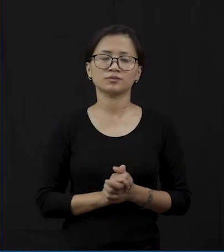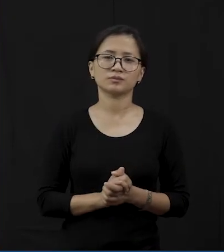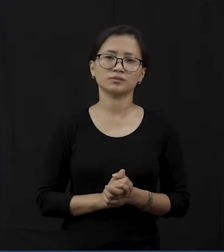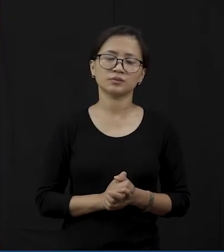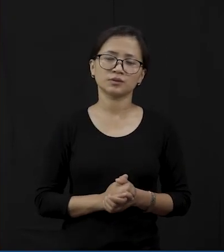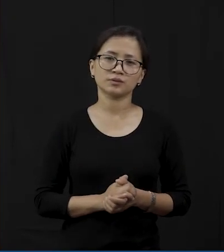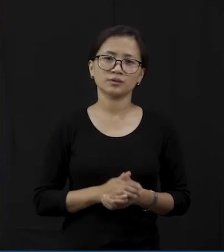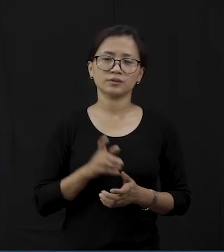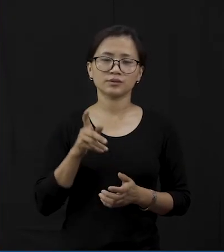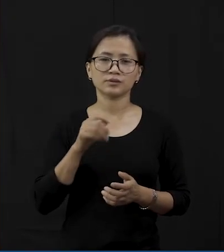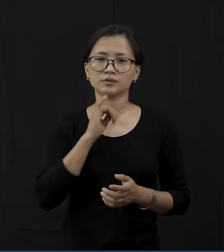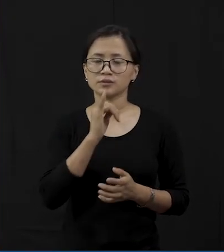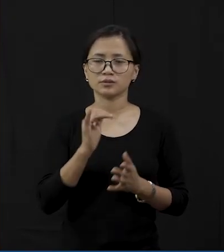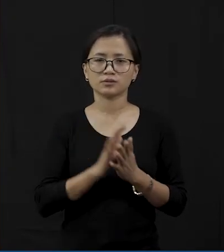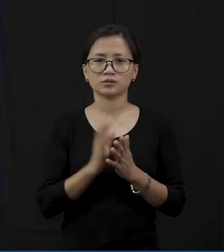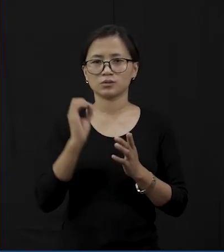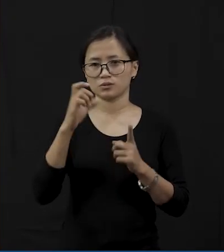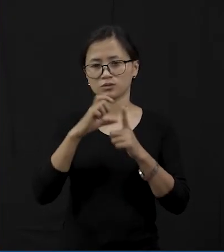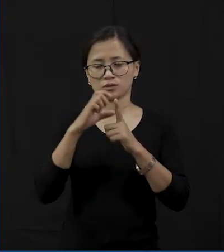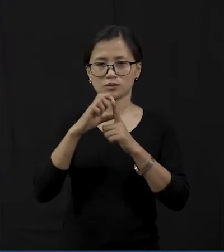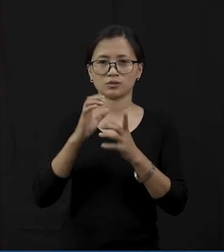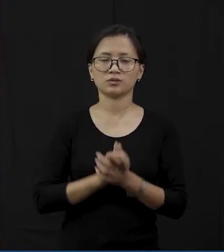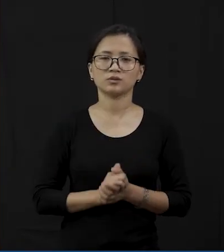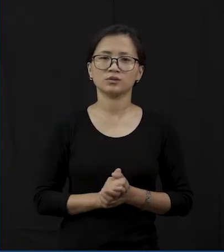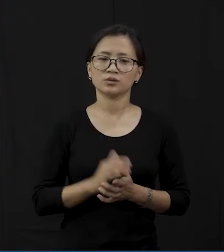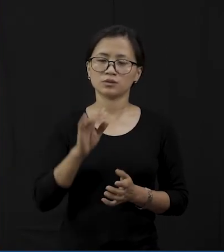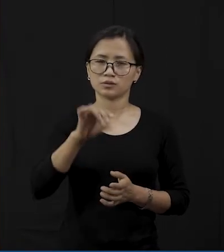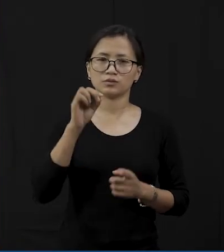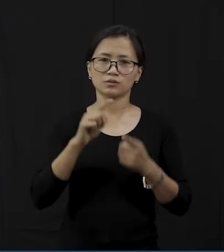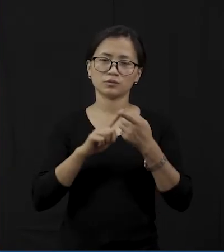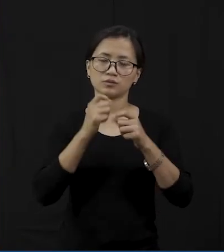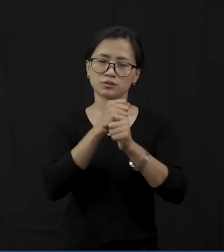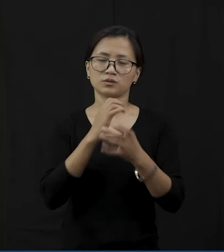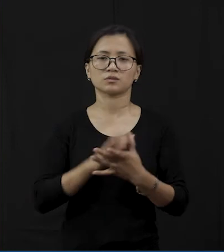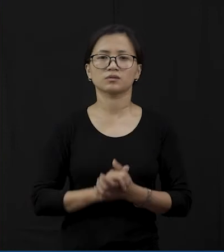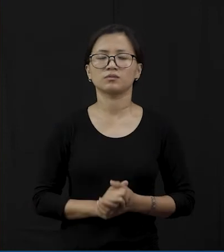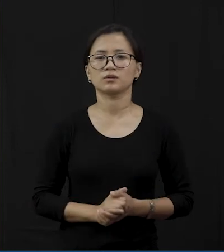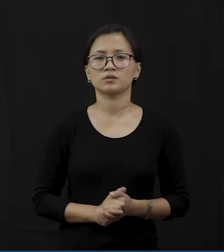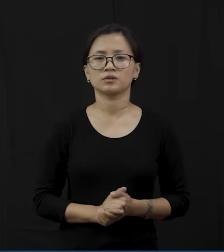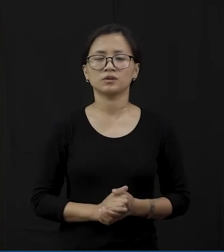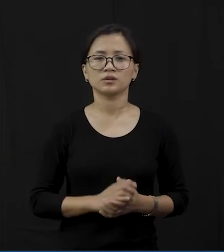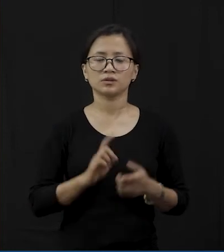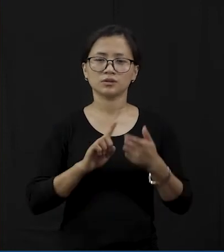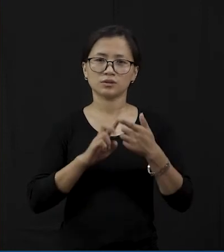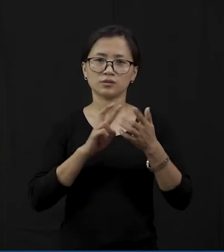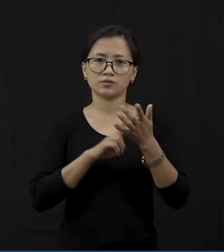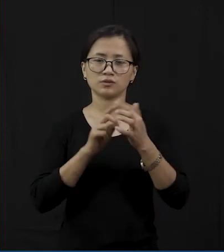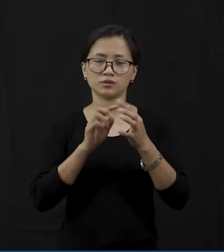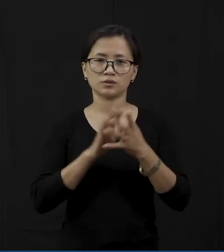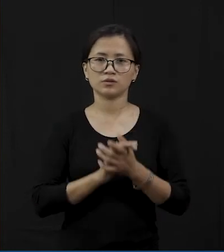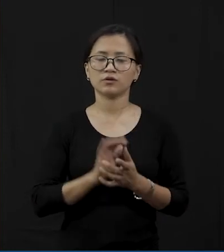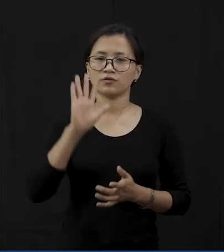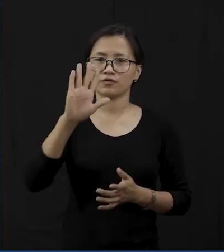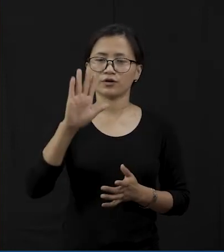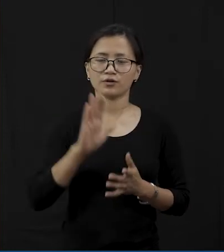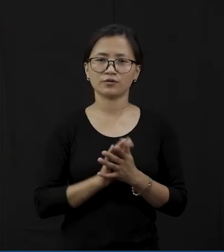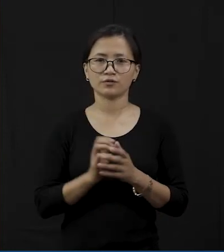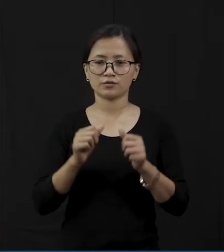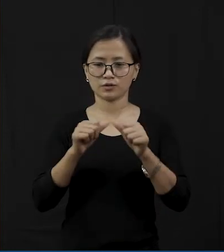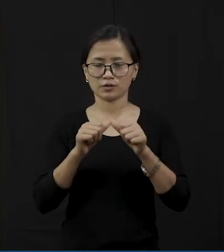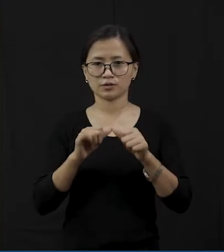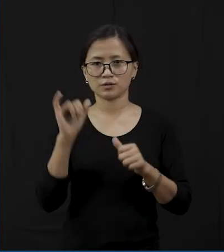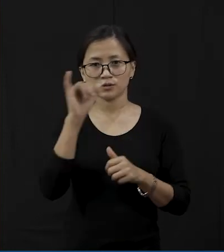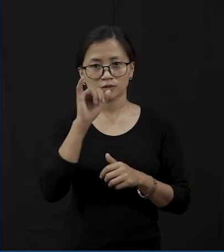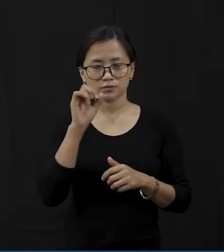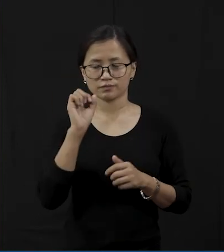So it is odd. Or you can take an example of E, question number 5A, E.